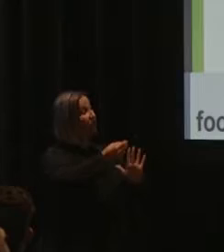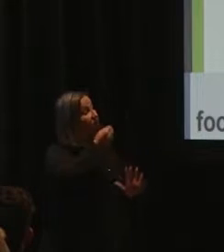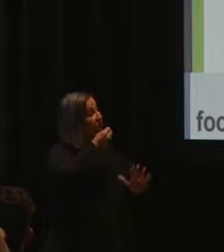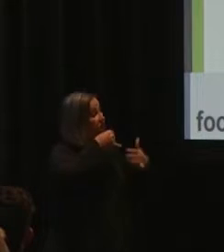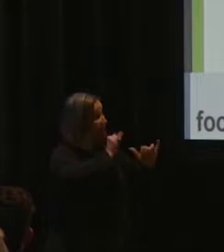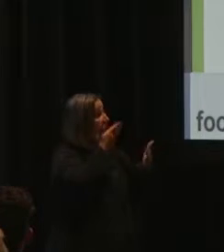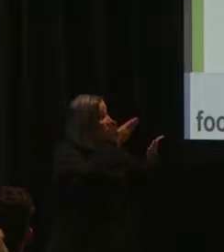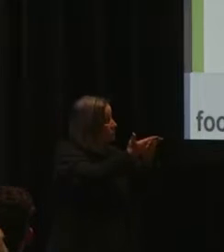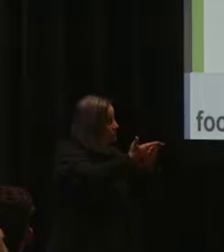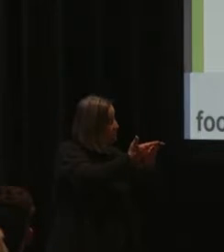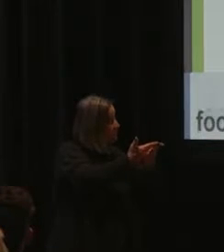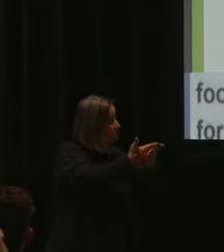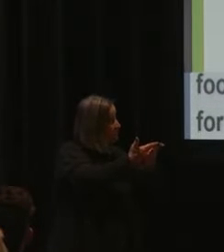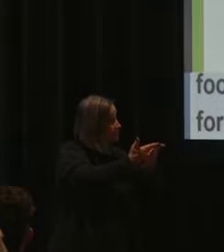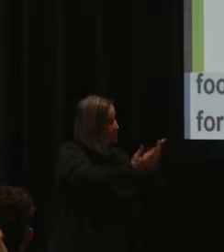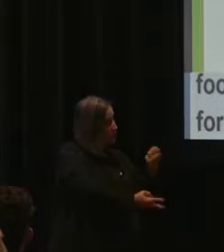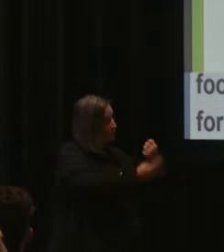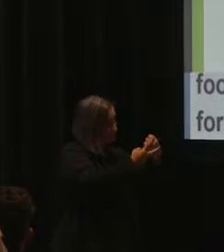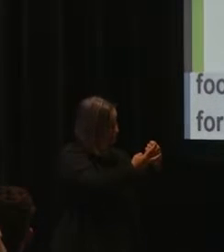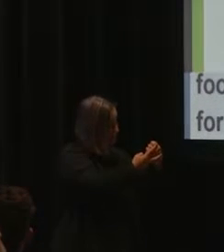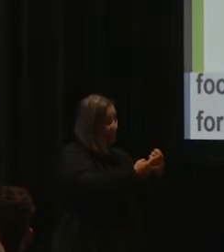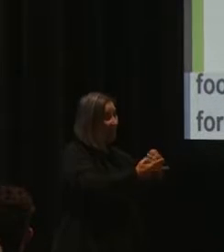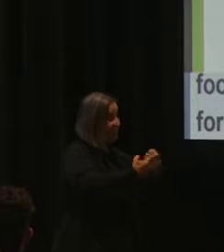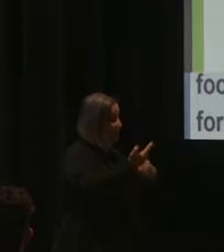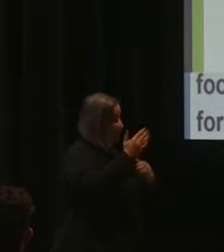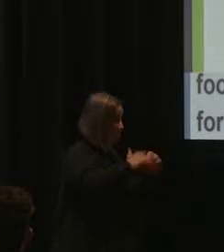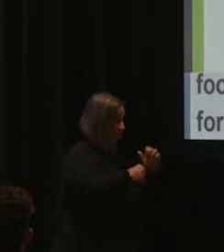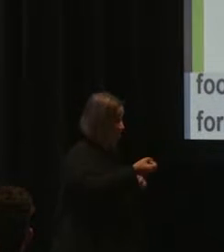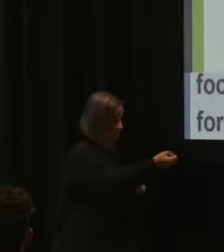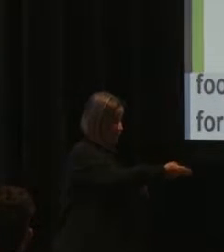for the distribution to the poor and the hungry.